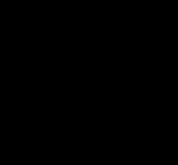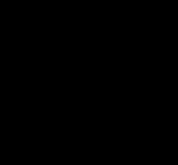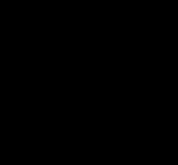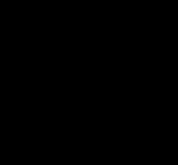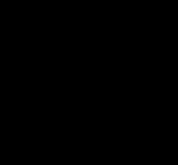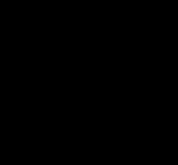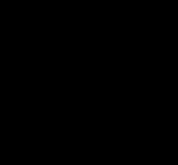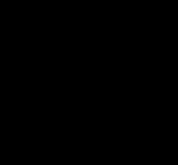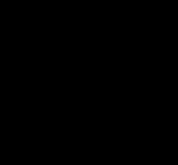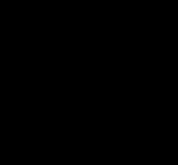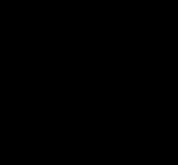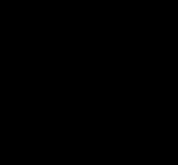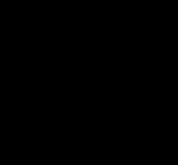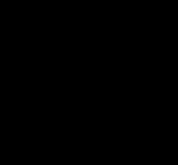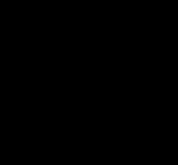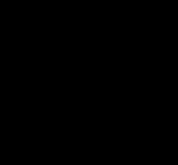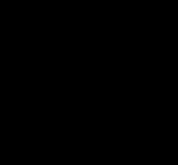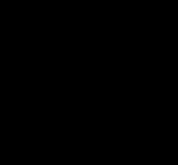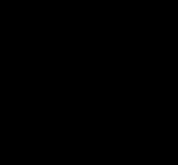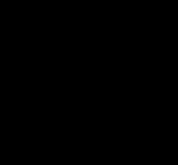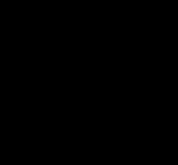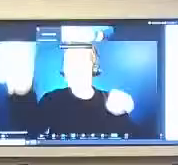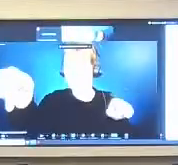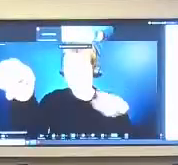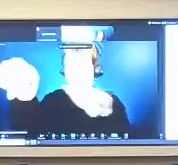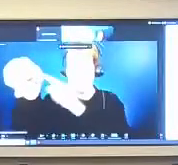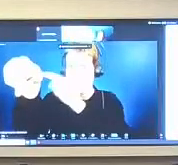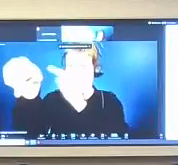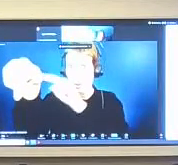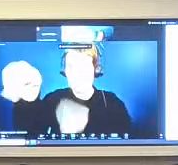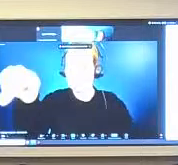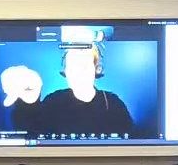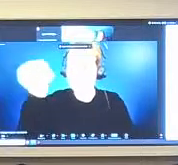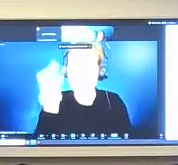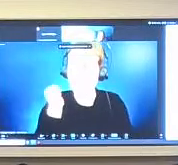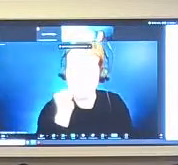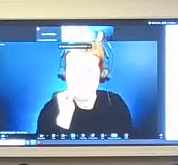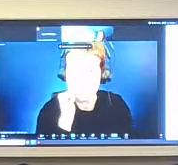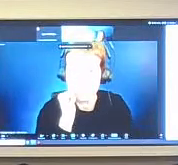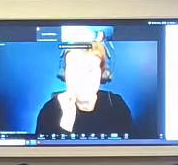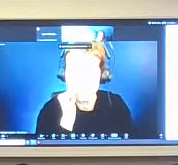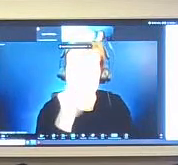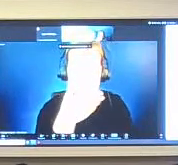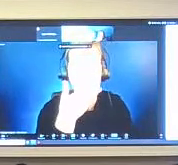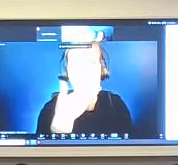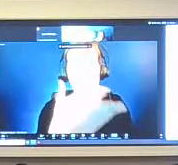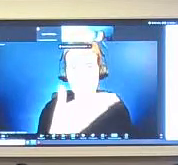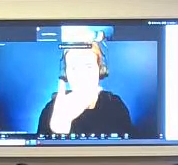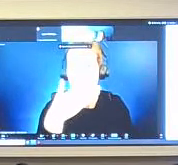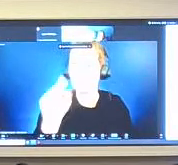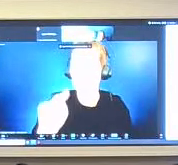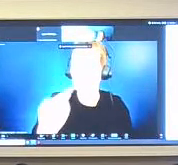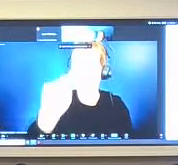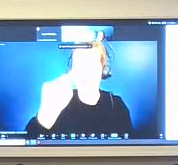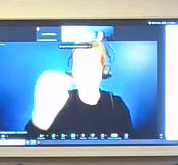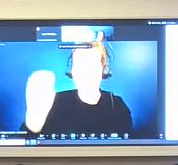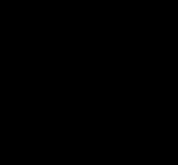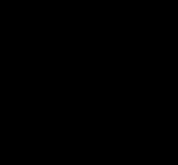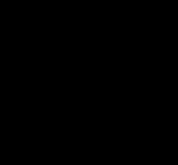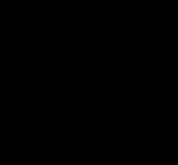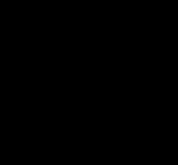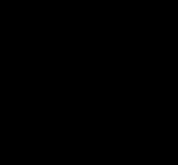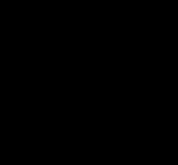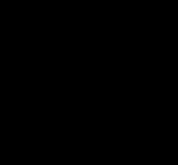John and King. Thank you. That's the hall side. No, thank you. It's the northeast corner. That Gotcha.